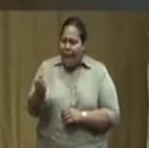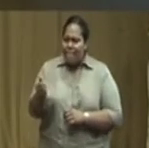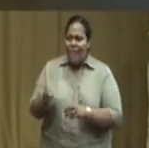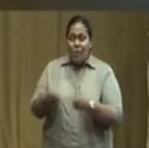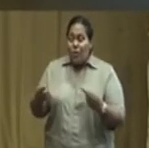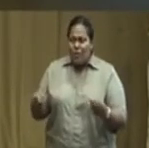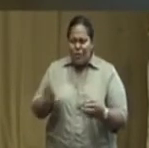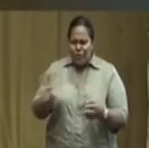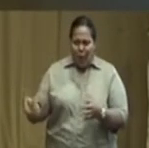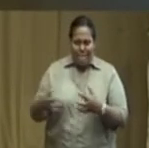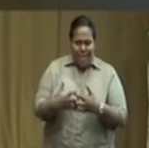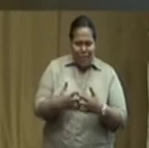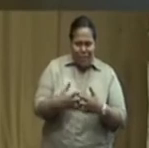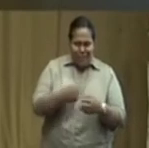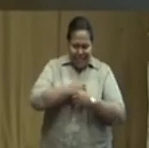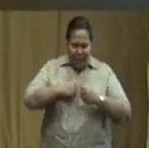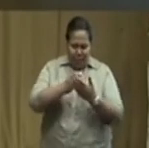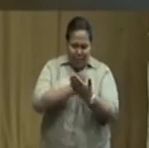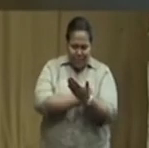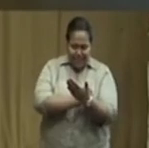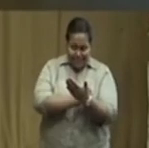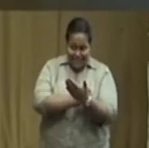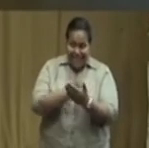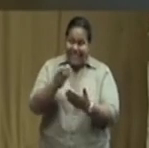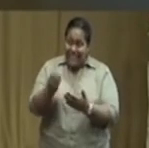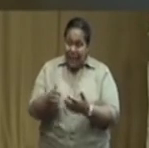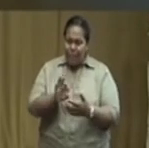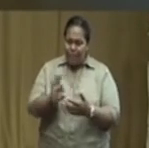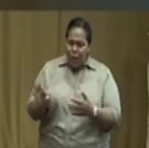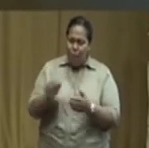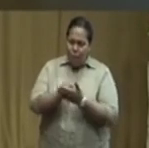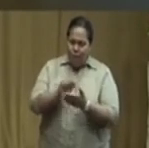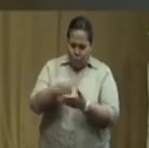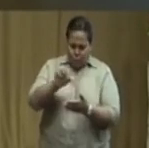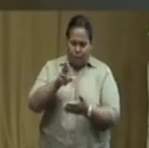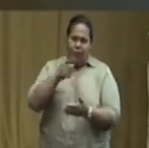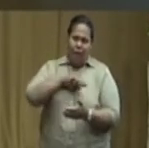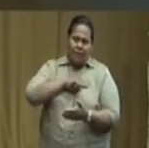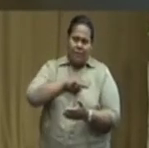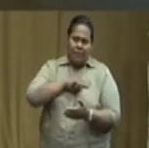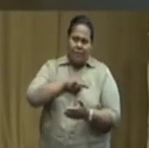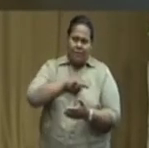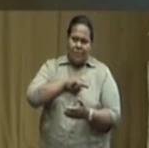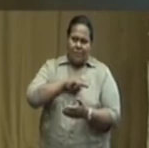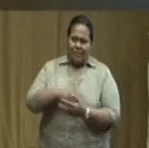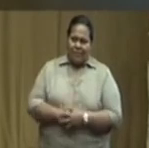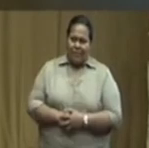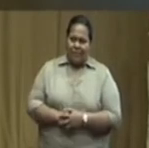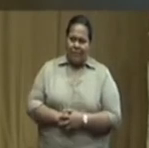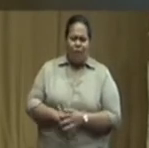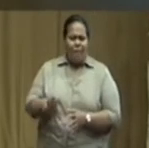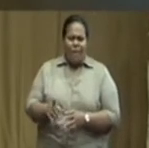for our students, and at worst, it could be seen as without wanting to get too political, a soft form of